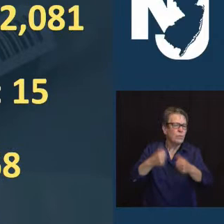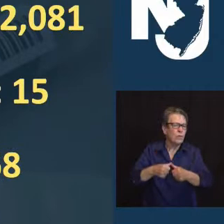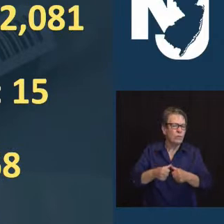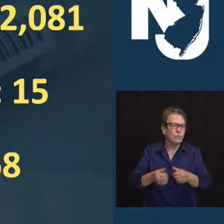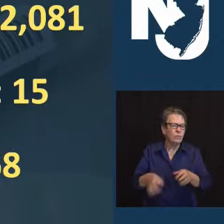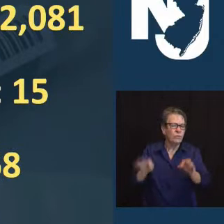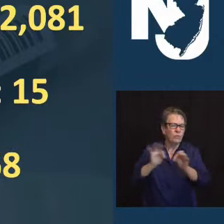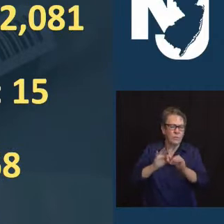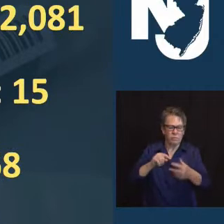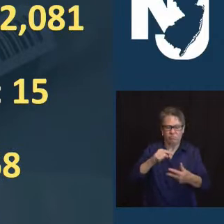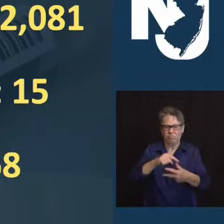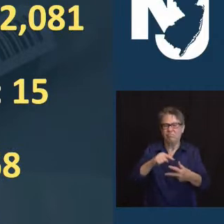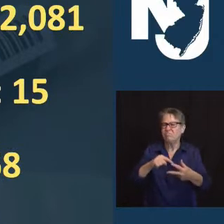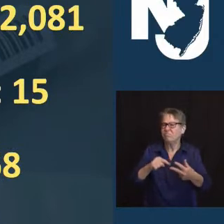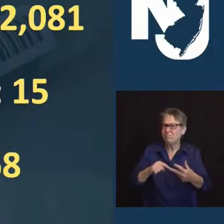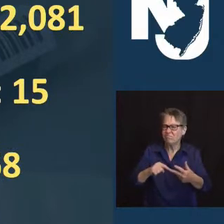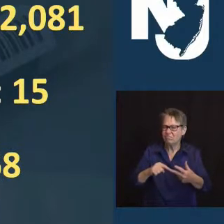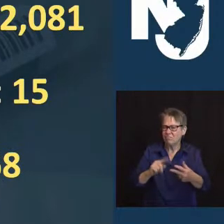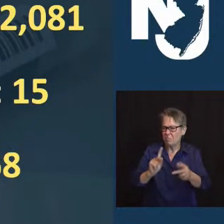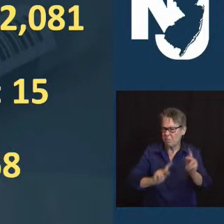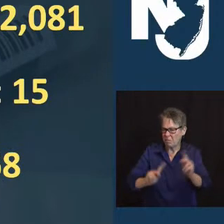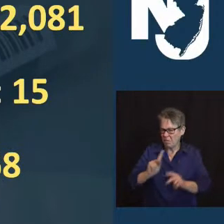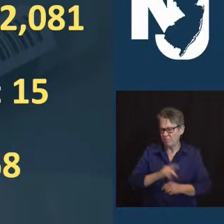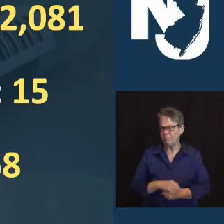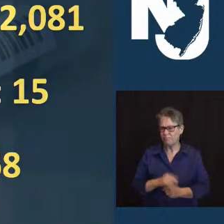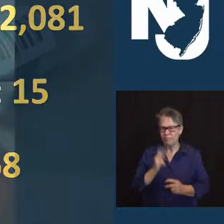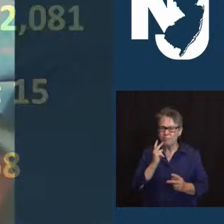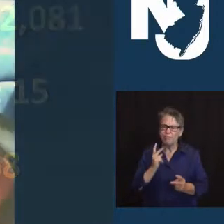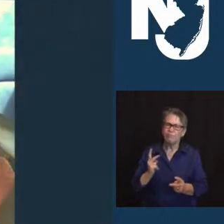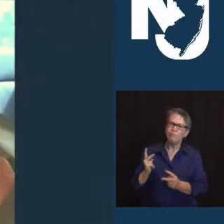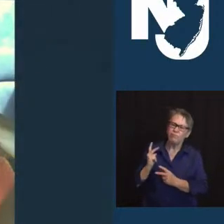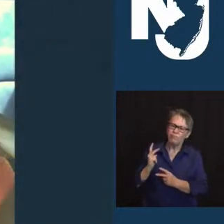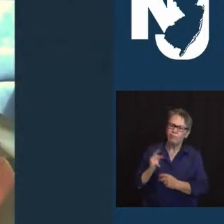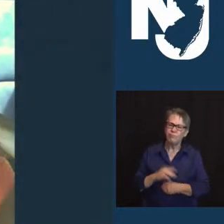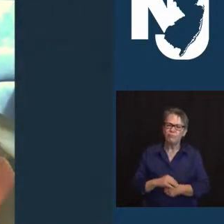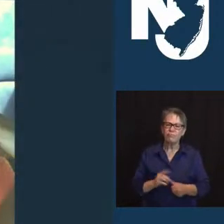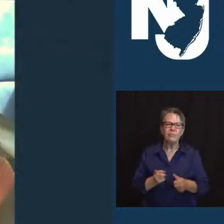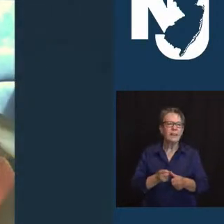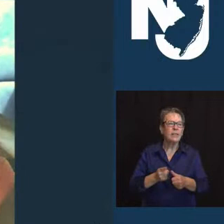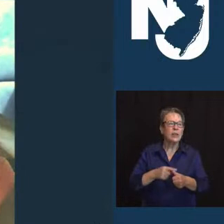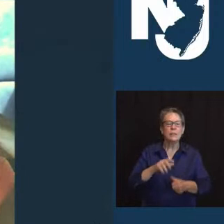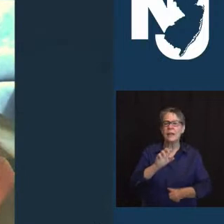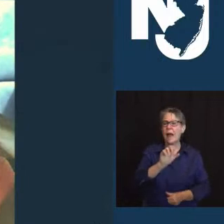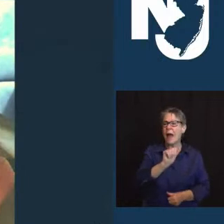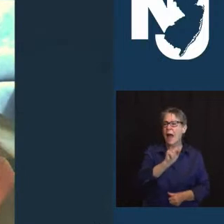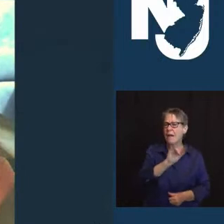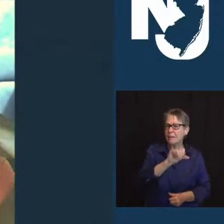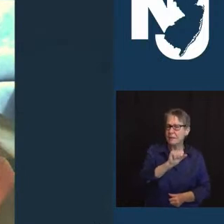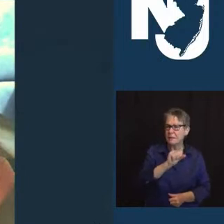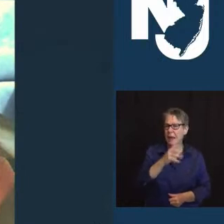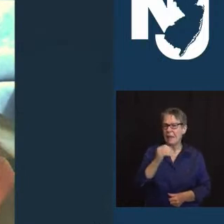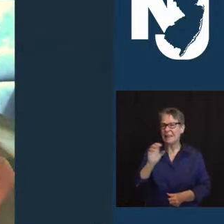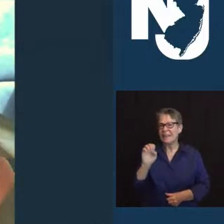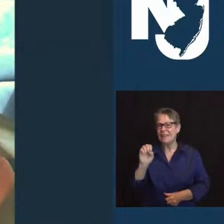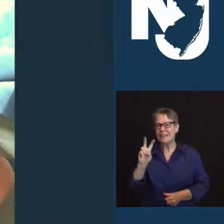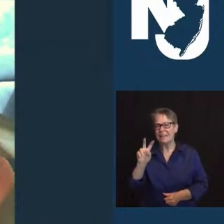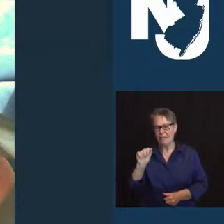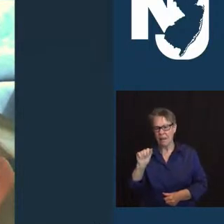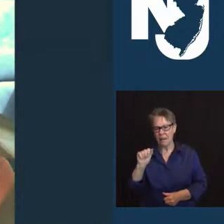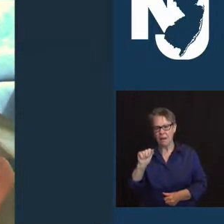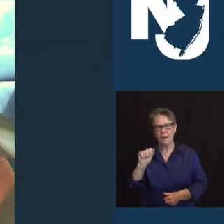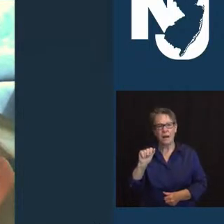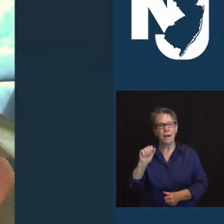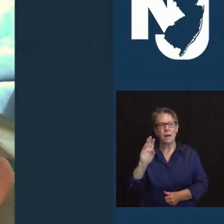3 more of those we have recently lost. And we'll begin with 2 of them in one family, Avis and Eva